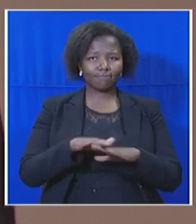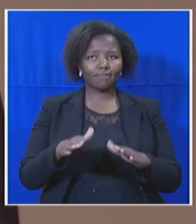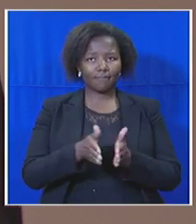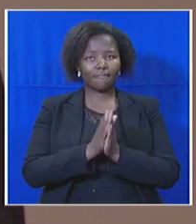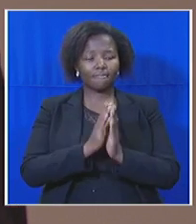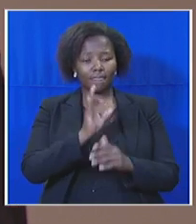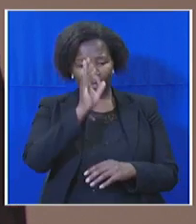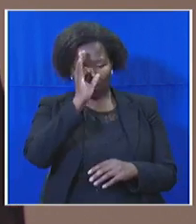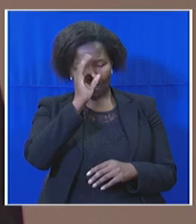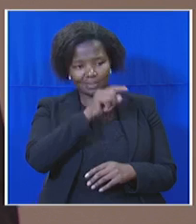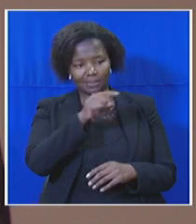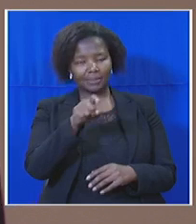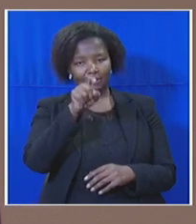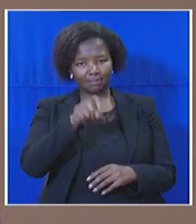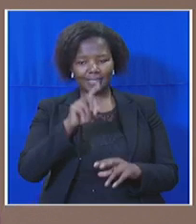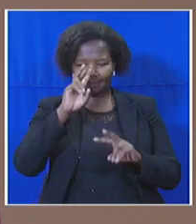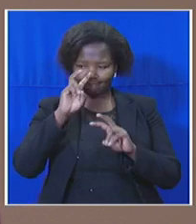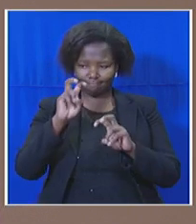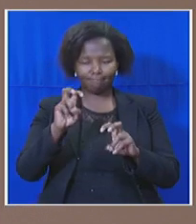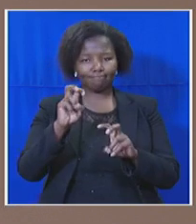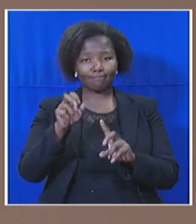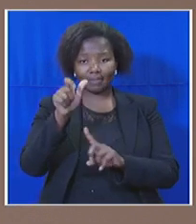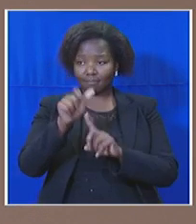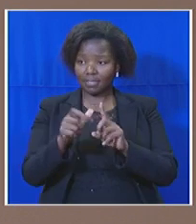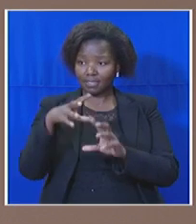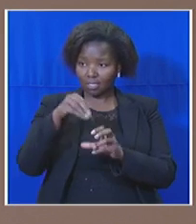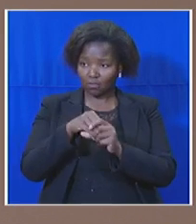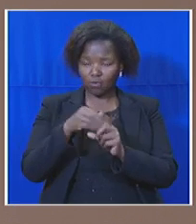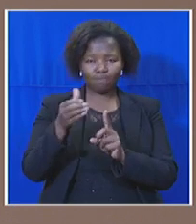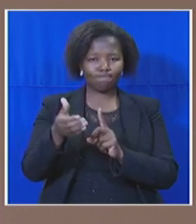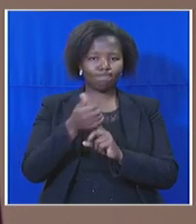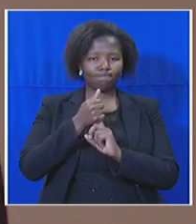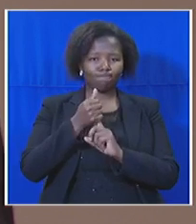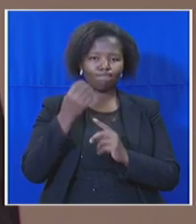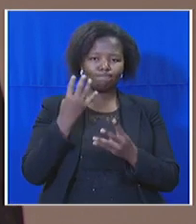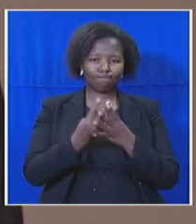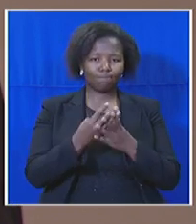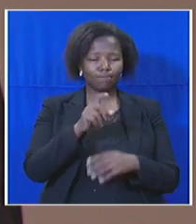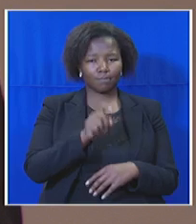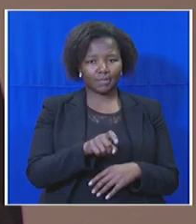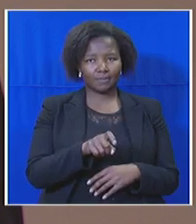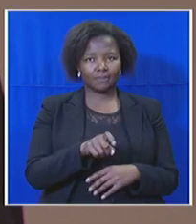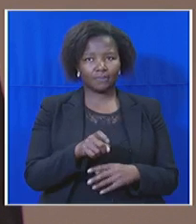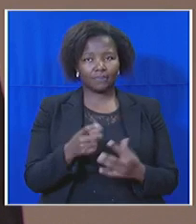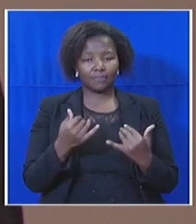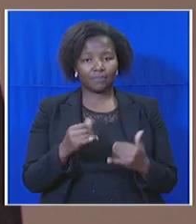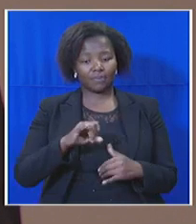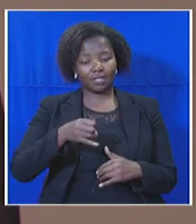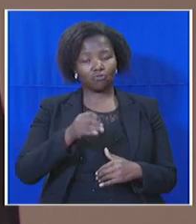enforcement agencies to investigate this incident and put the perpetrators behind bars. Uncle JB, as